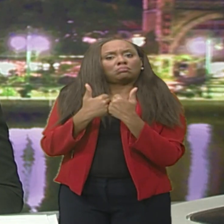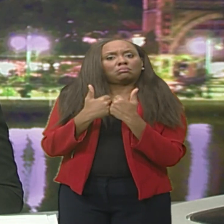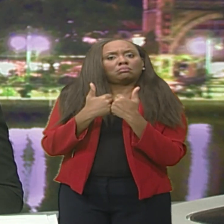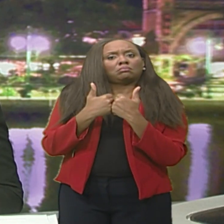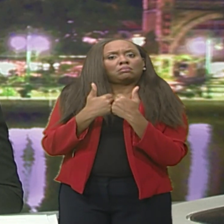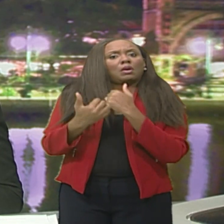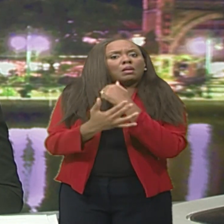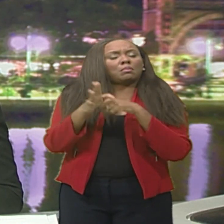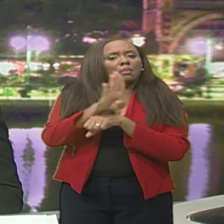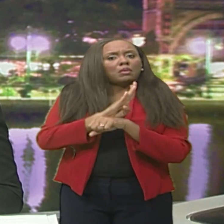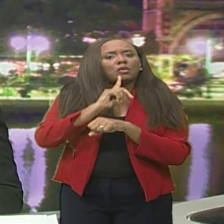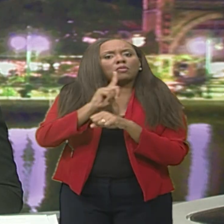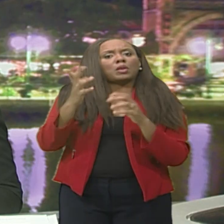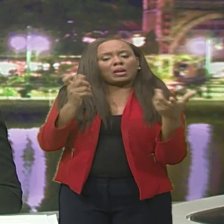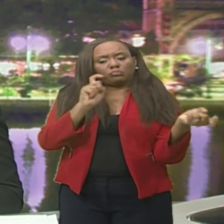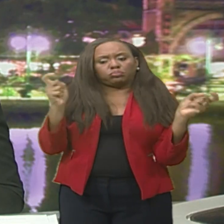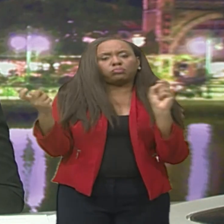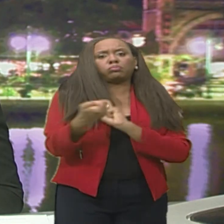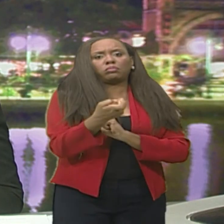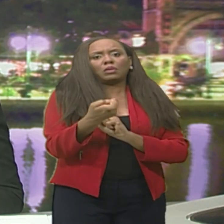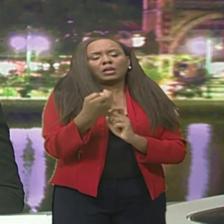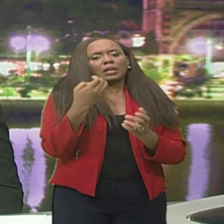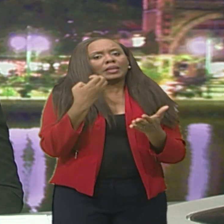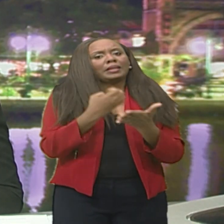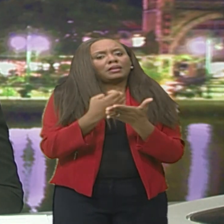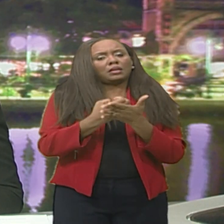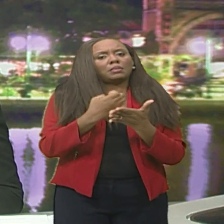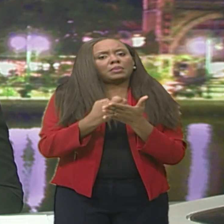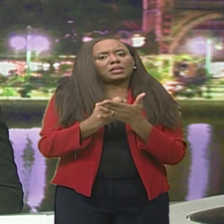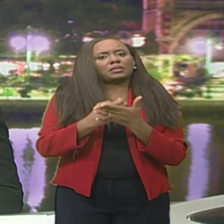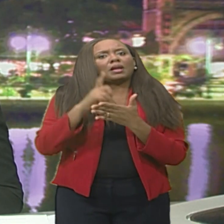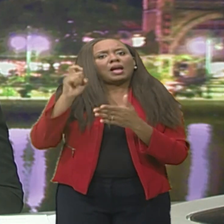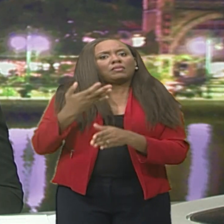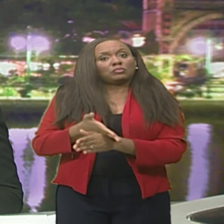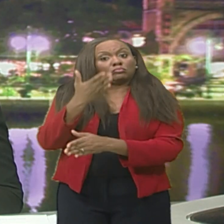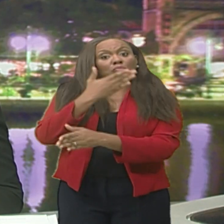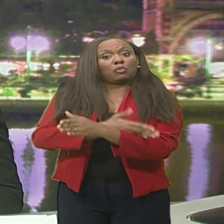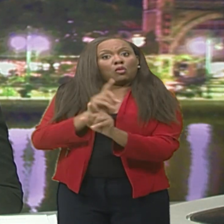tries to revive its economic fortunes. Kent Jerson has that story.